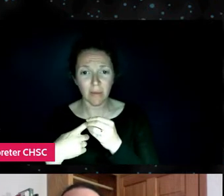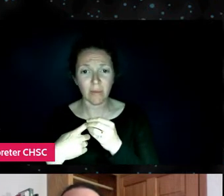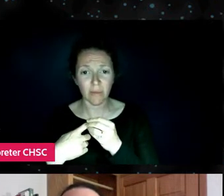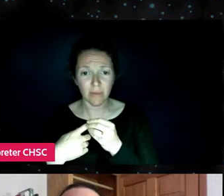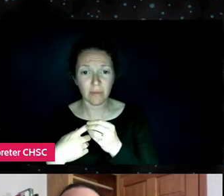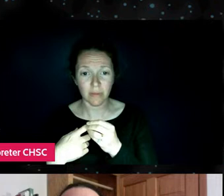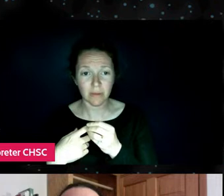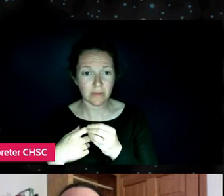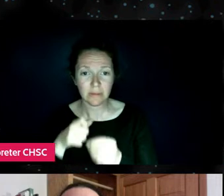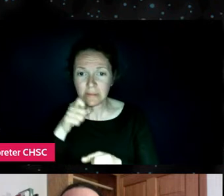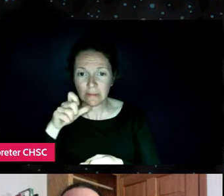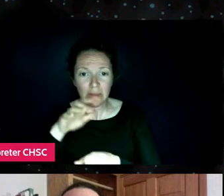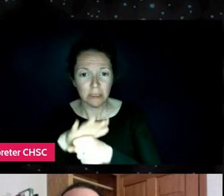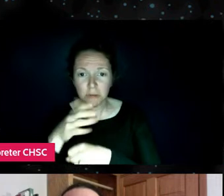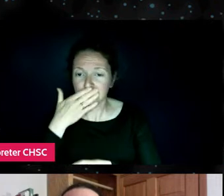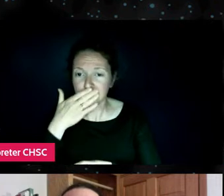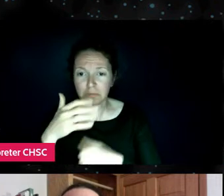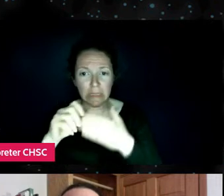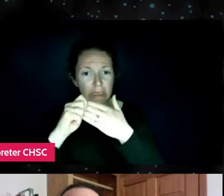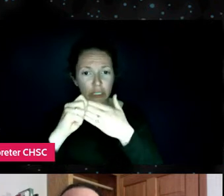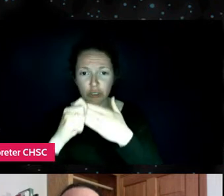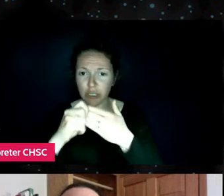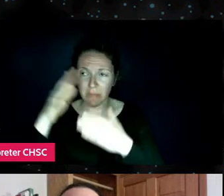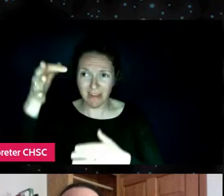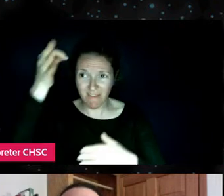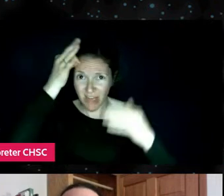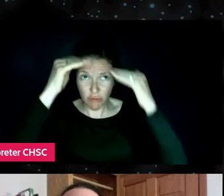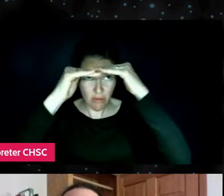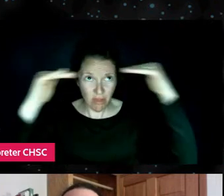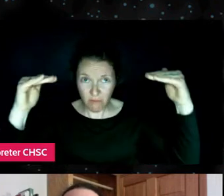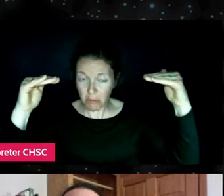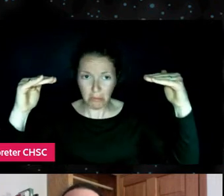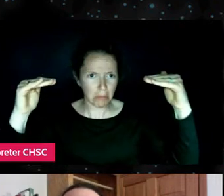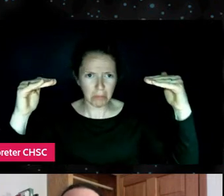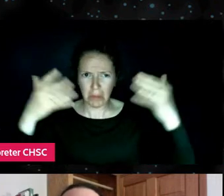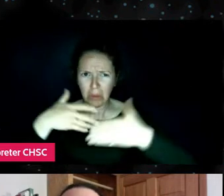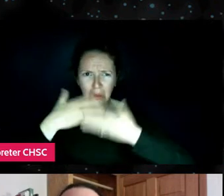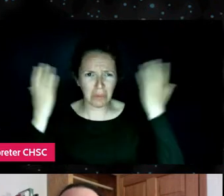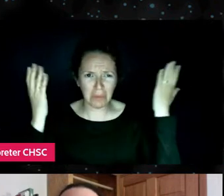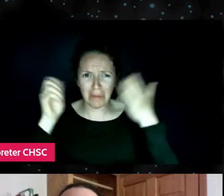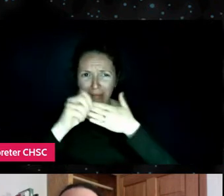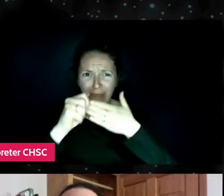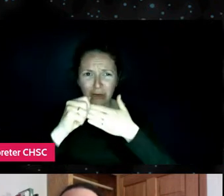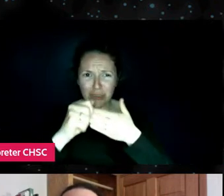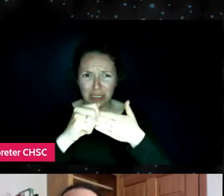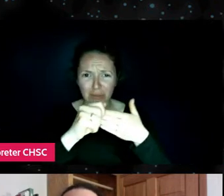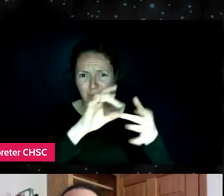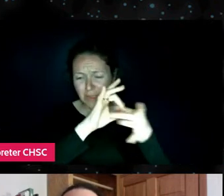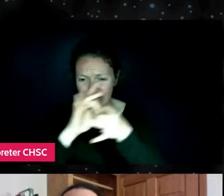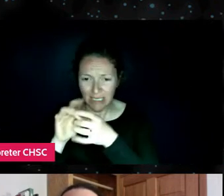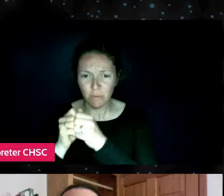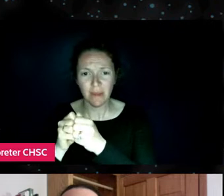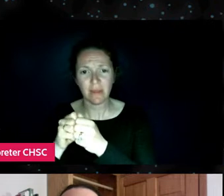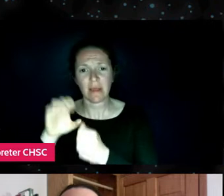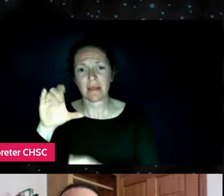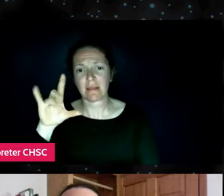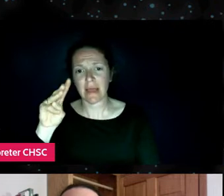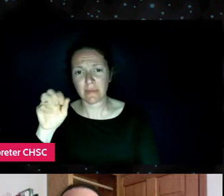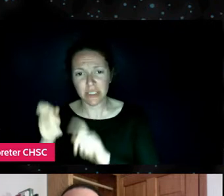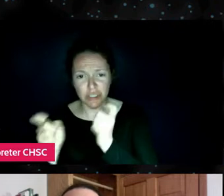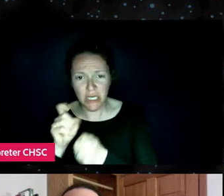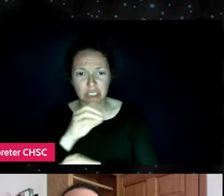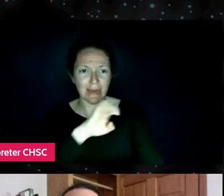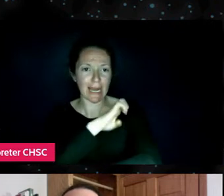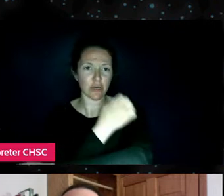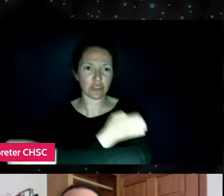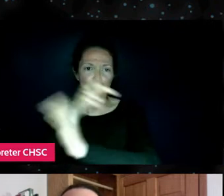lack of leadership at the federal level in dealing with climate change. and energy policy. And one area where that has really